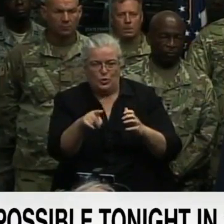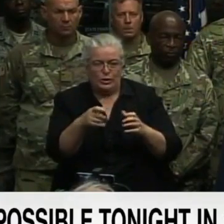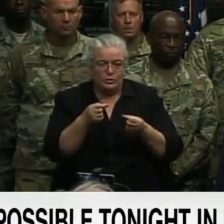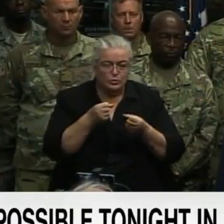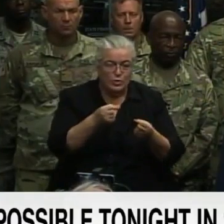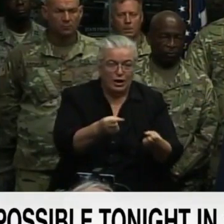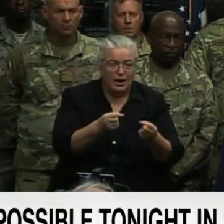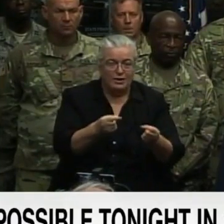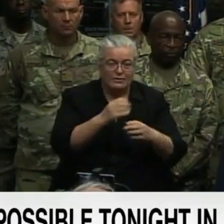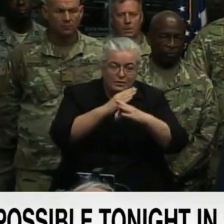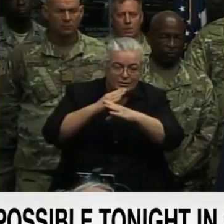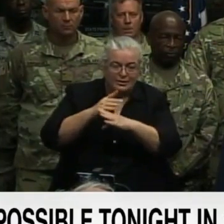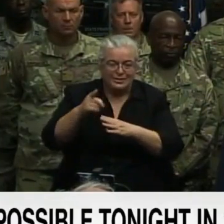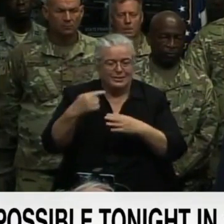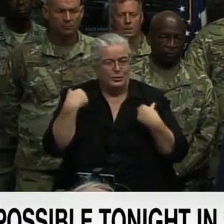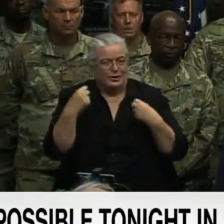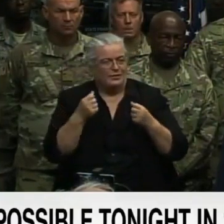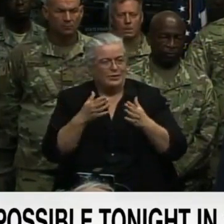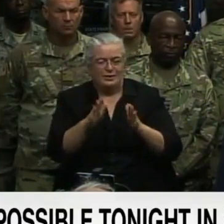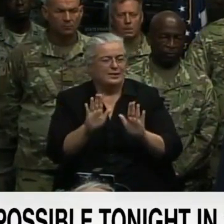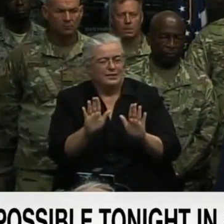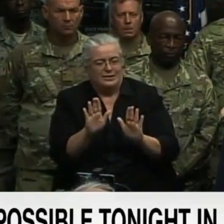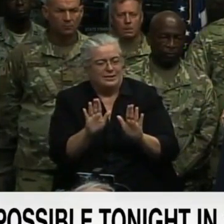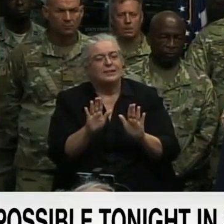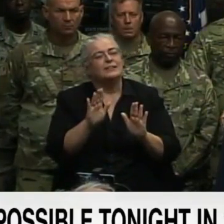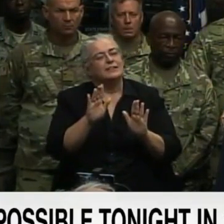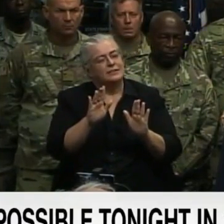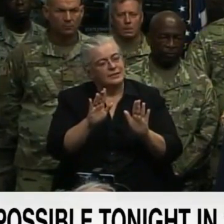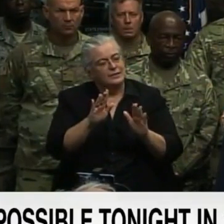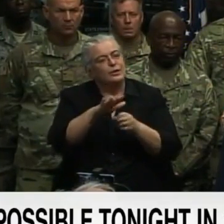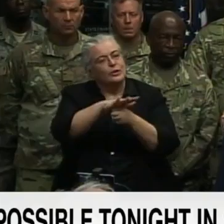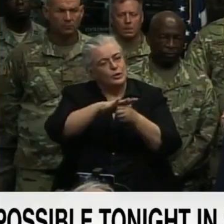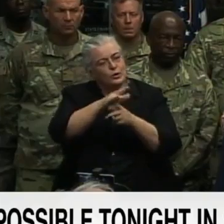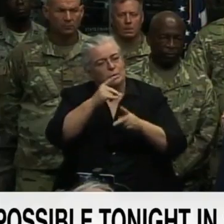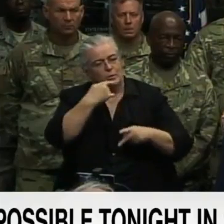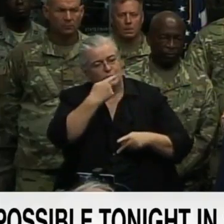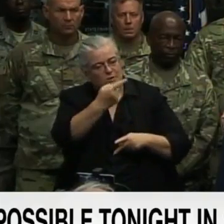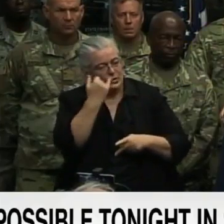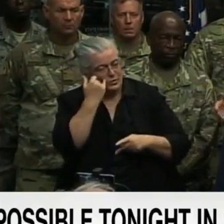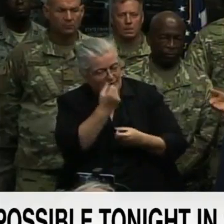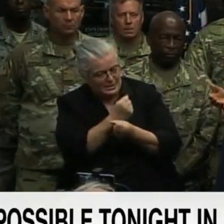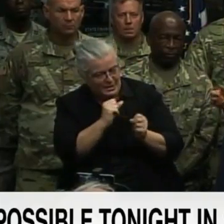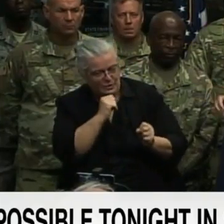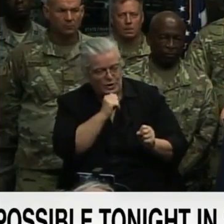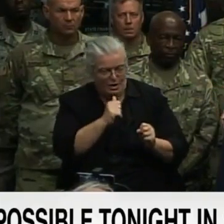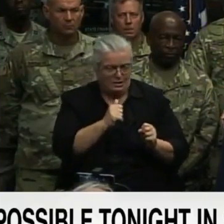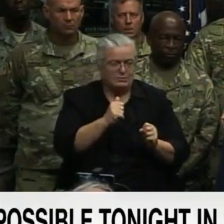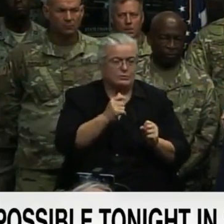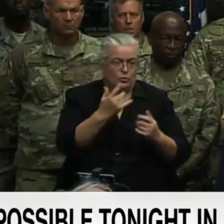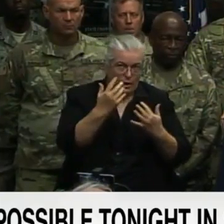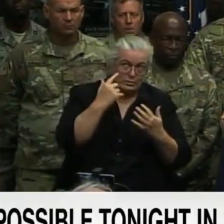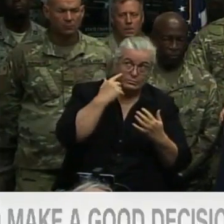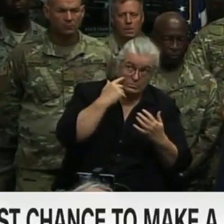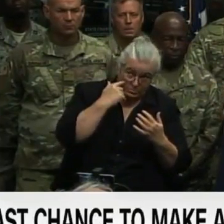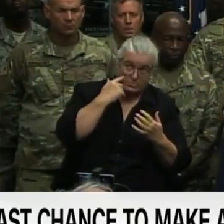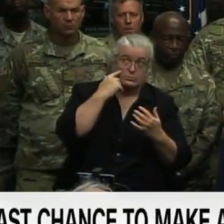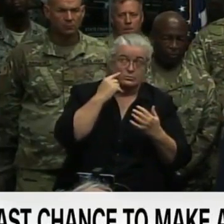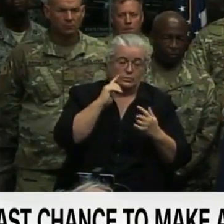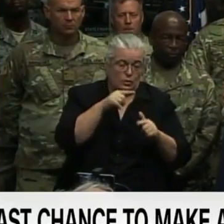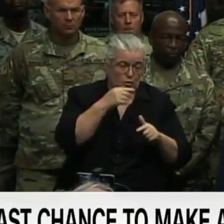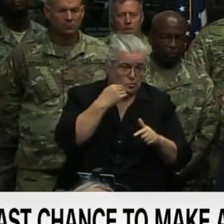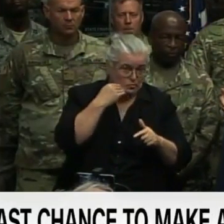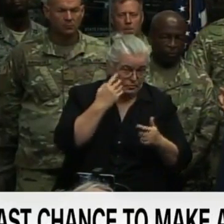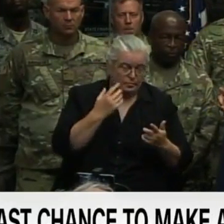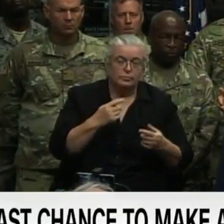patient and wait and listen. All the local officials will tell you when it's safe to go back to your neighborhood. We'll at the state level, we'll let you